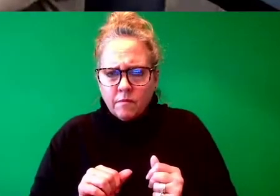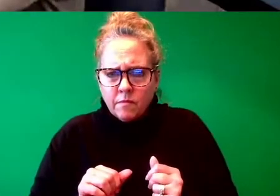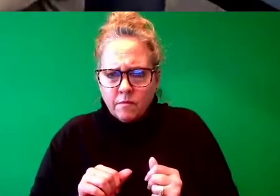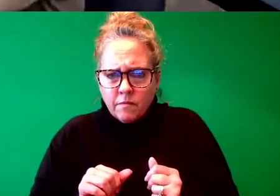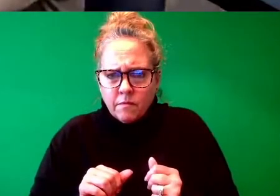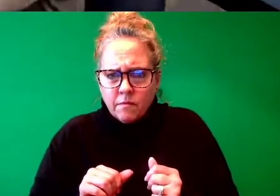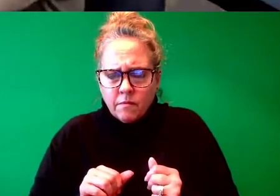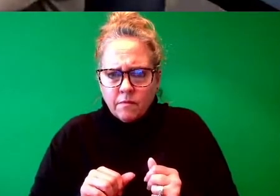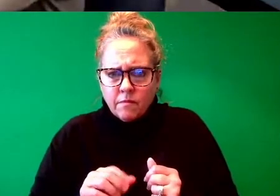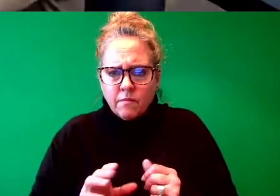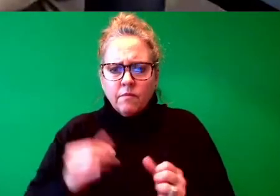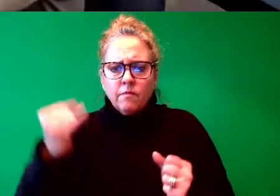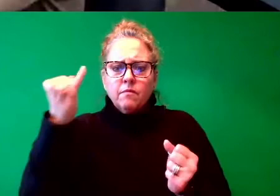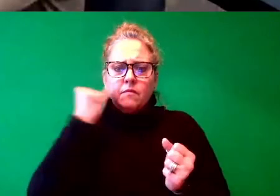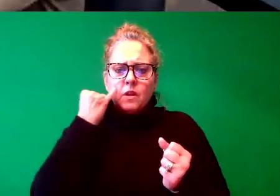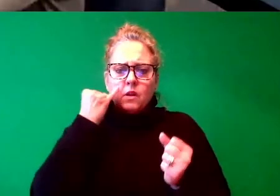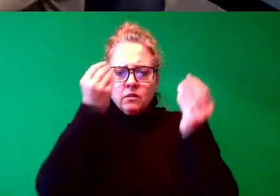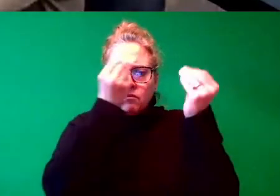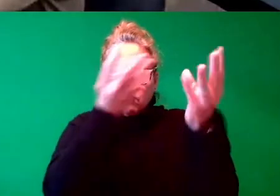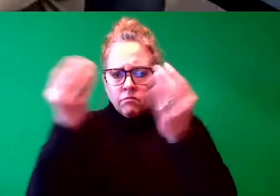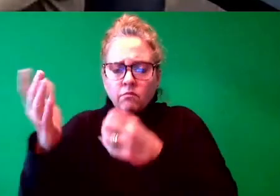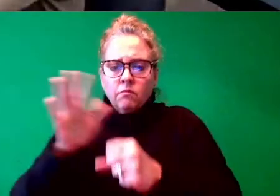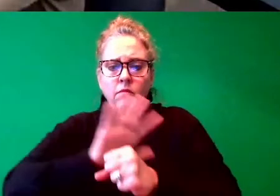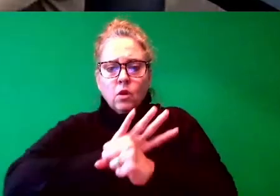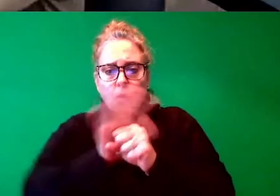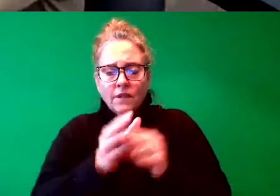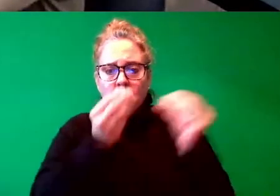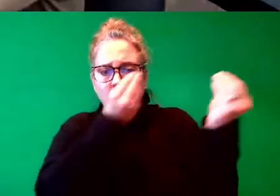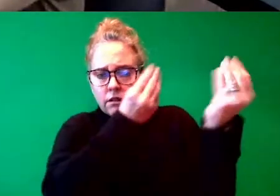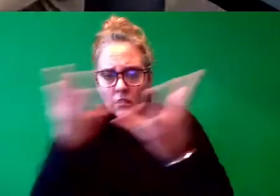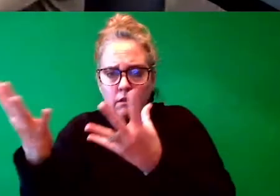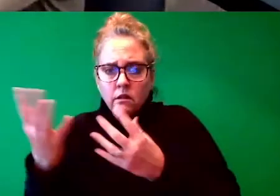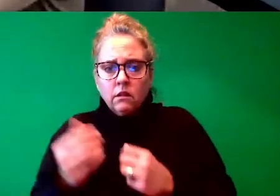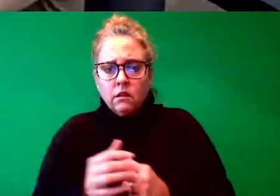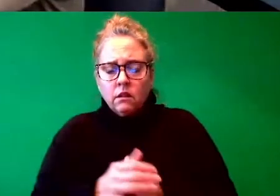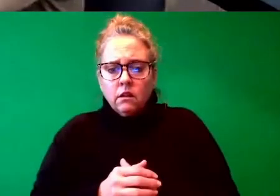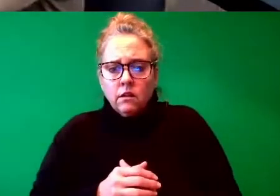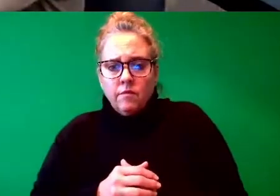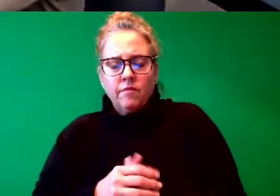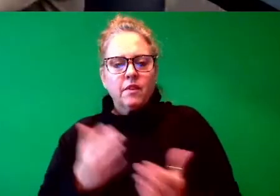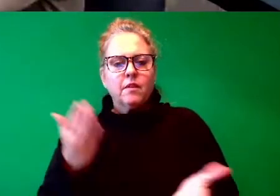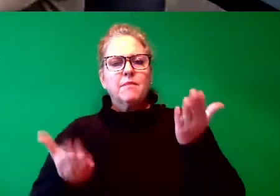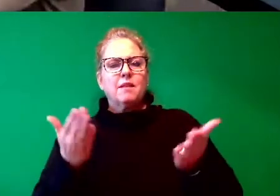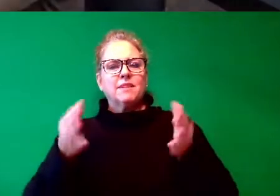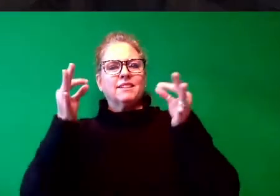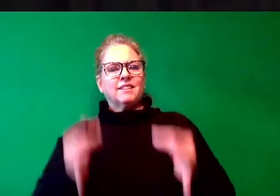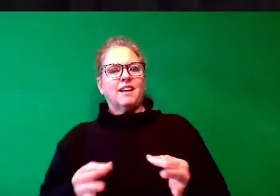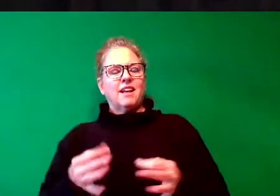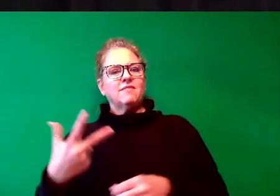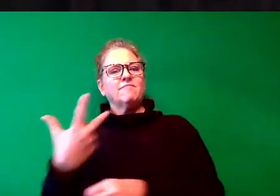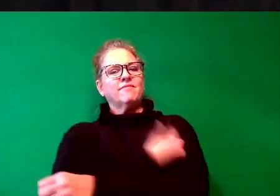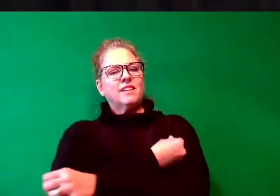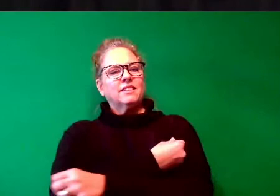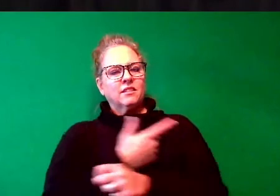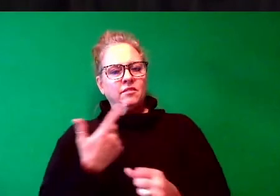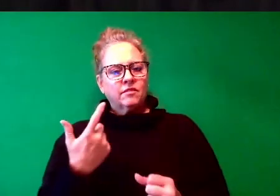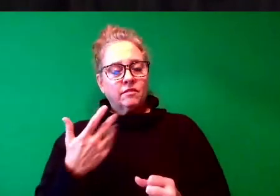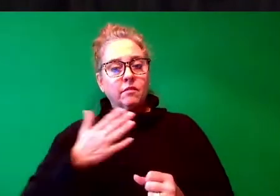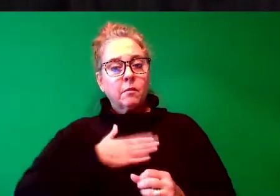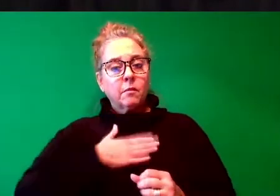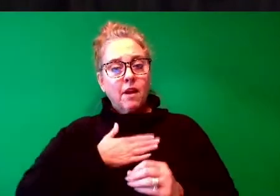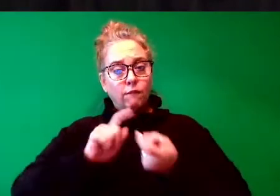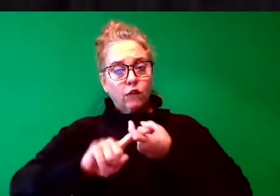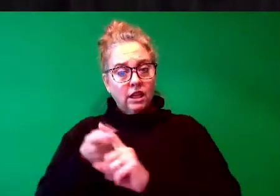get the shots because my friend died from COVID. That's a pretty tough lesson.